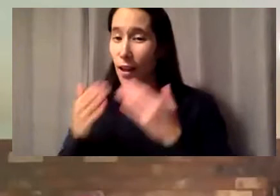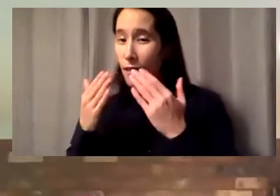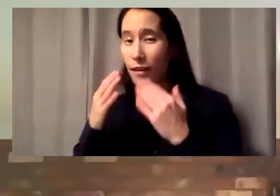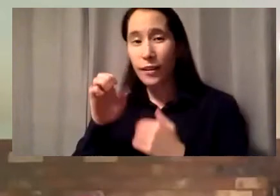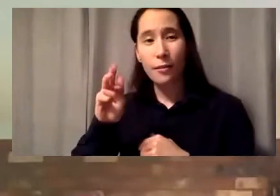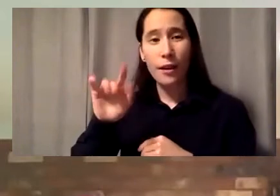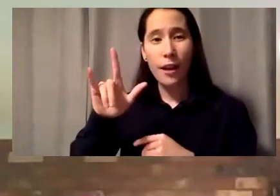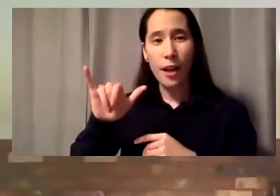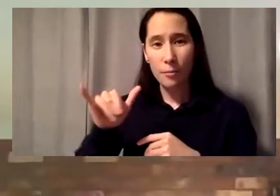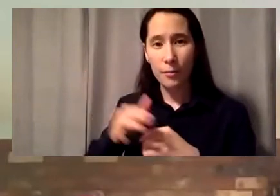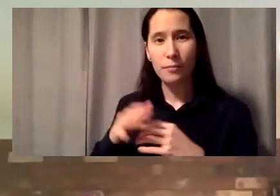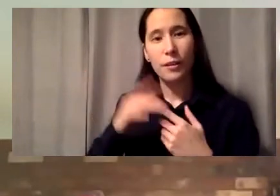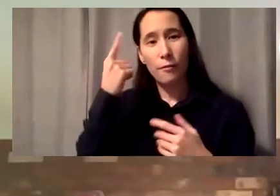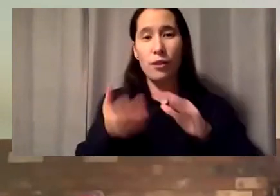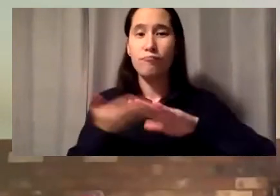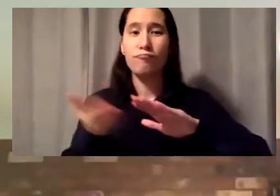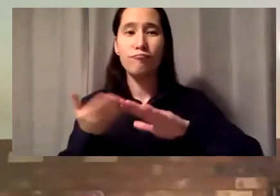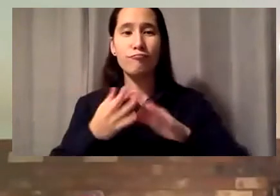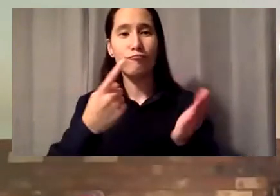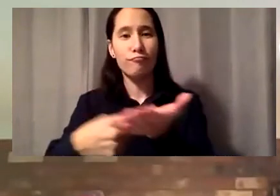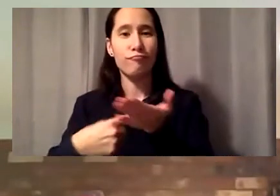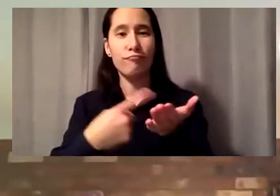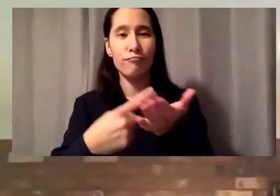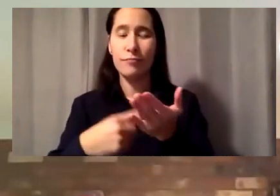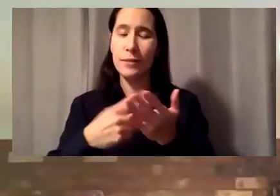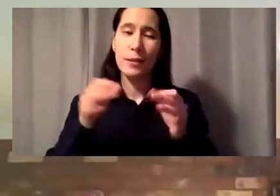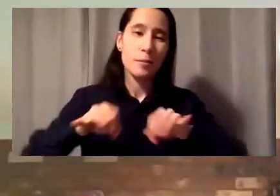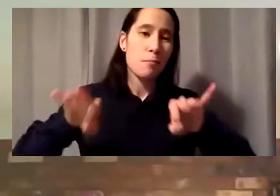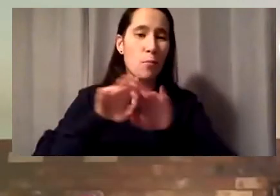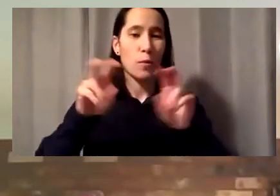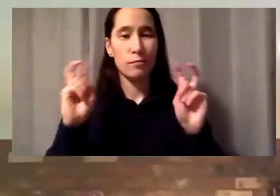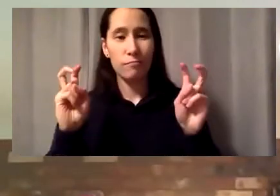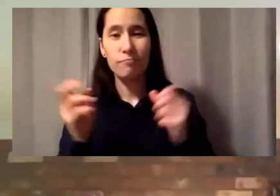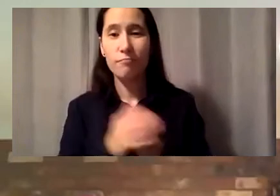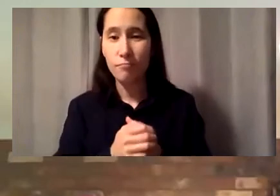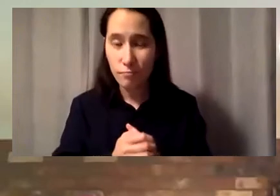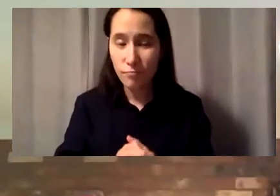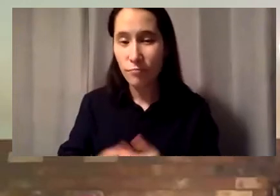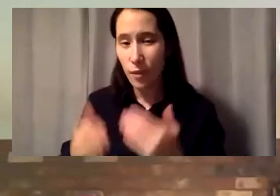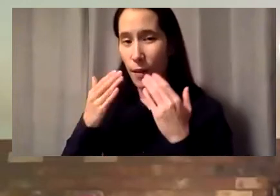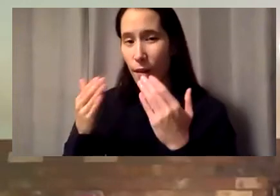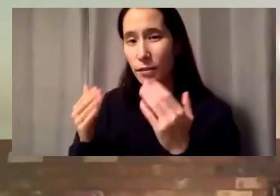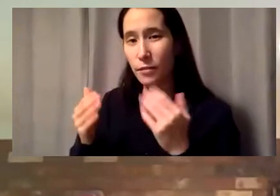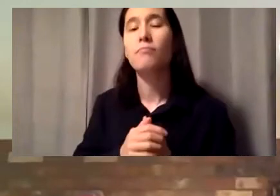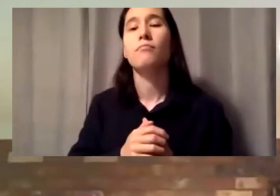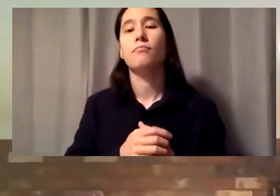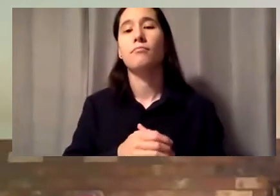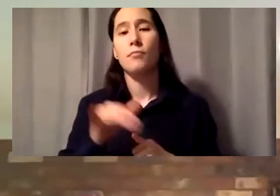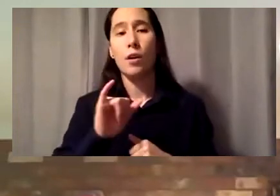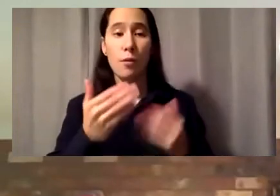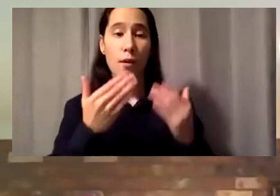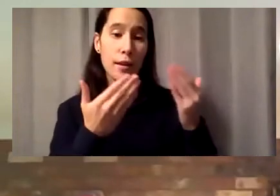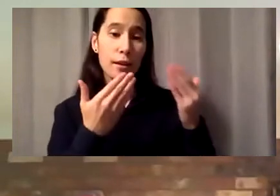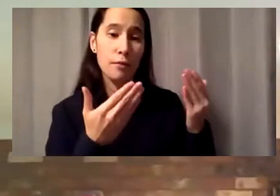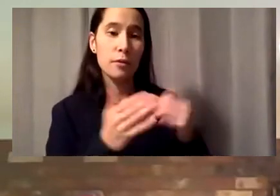hosting and moderating this discussion on such an important topic. I want to also provide a very big thank you to our